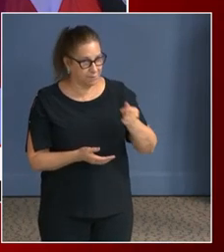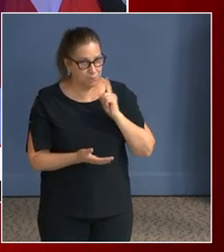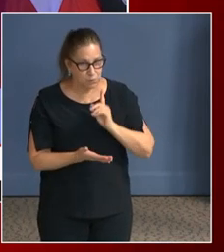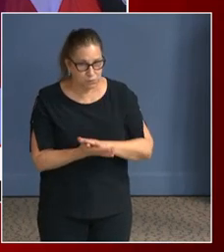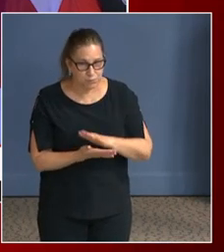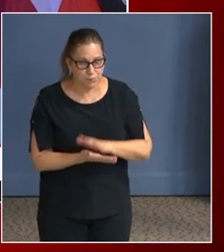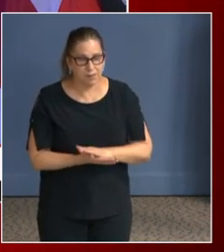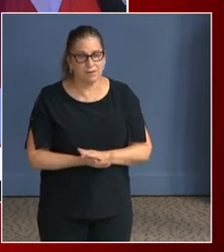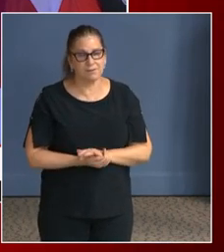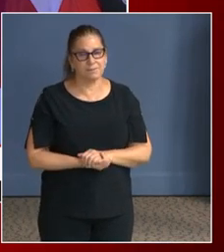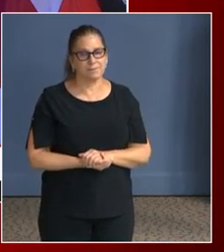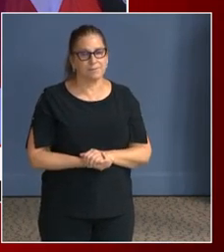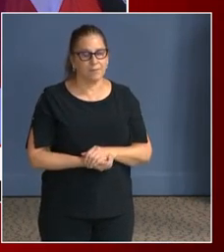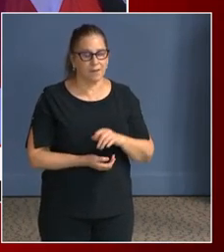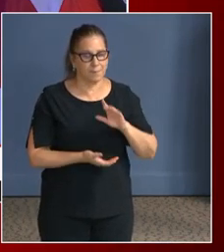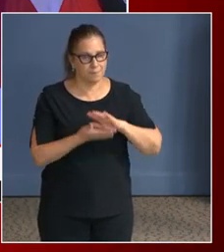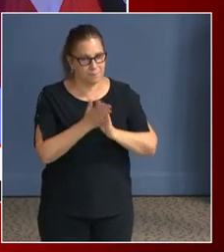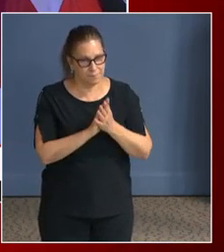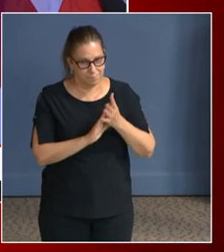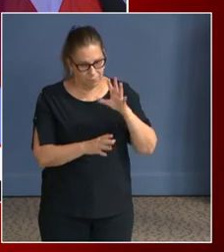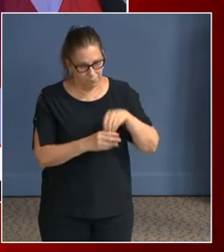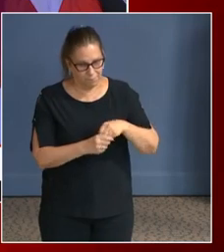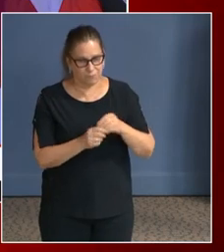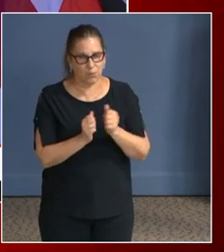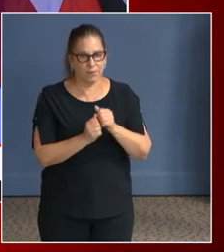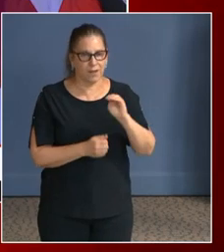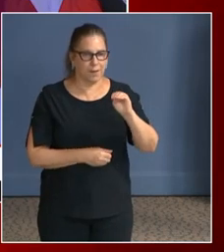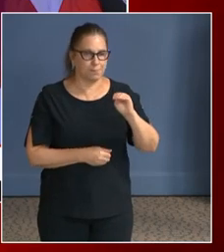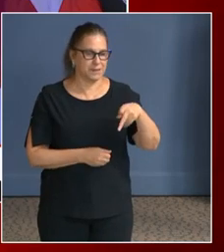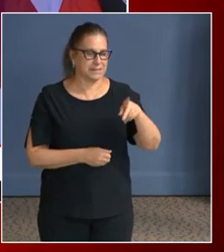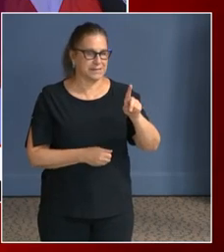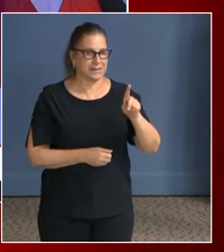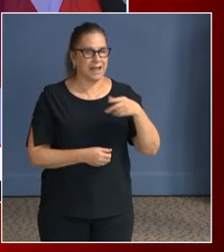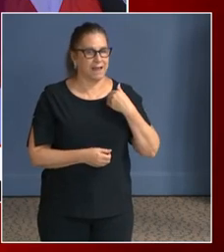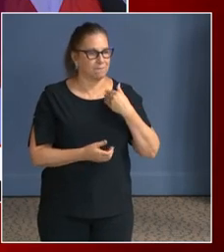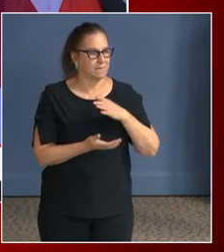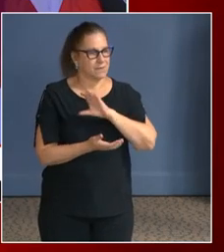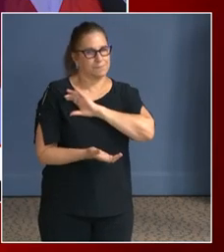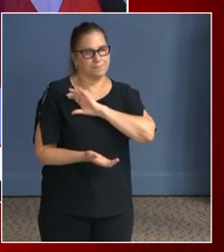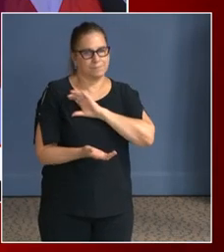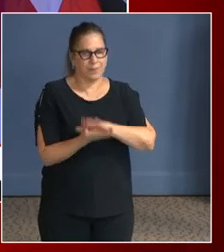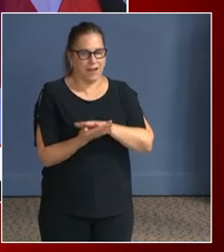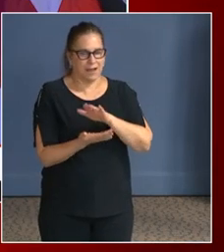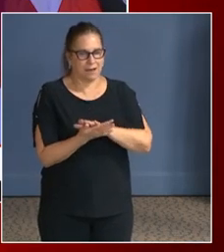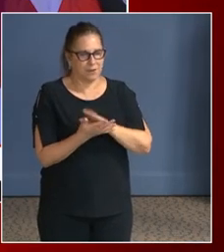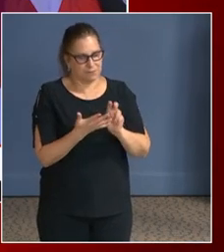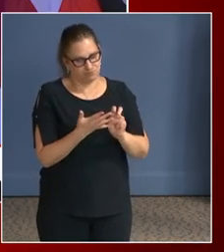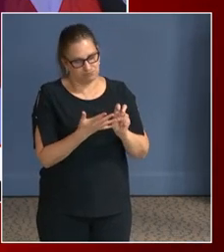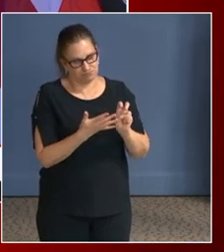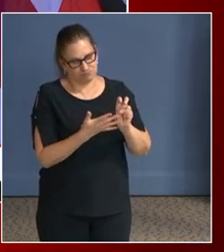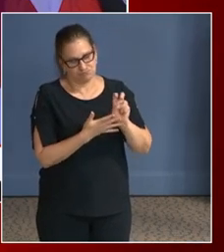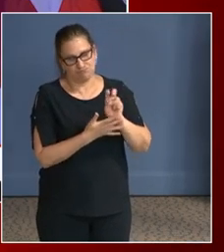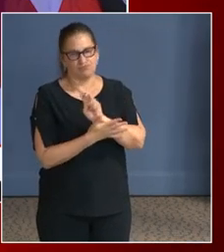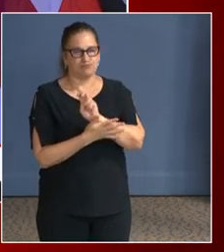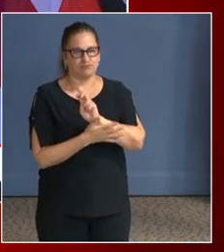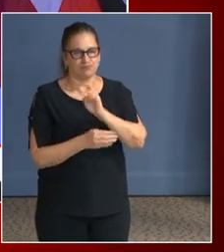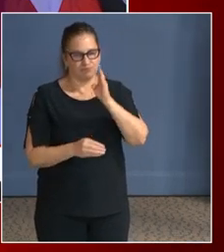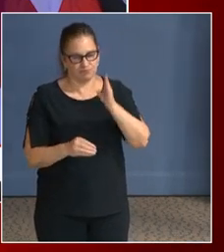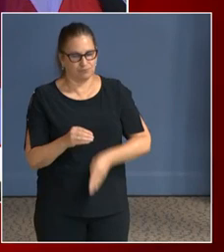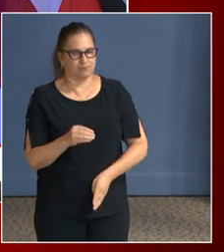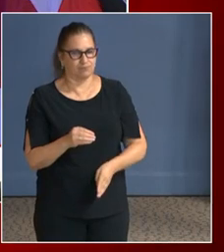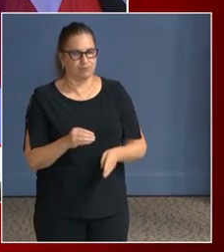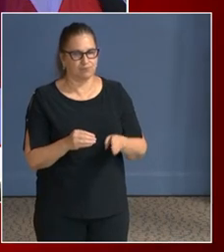MPD, and then they enter the police academy. And my observation when I go to